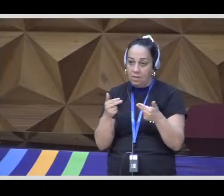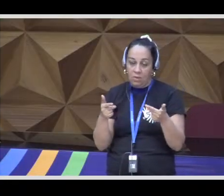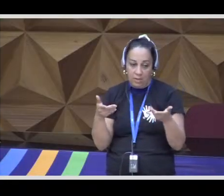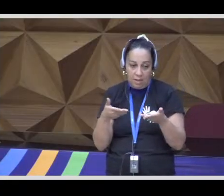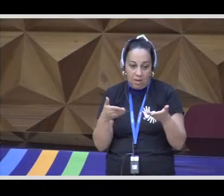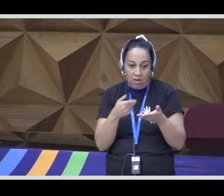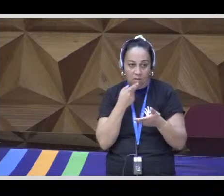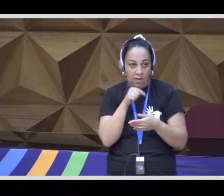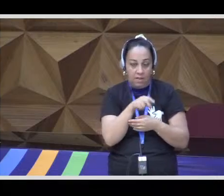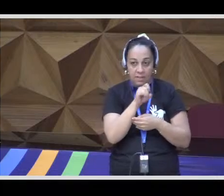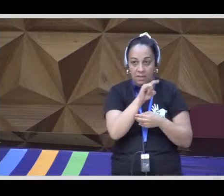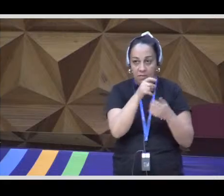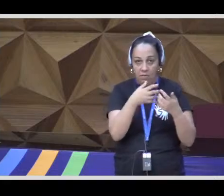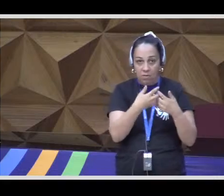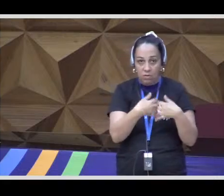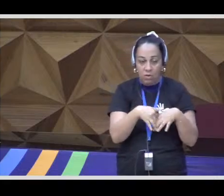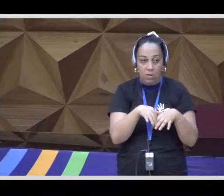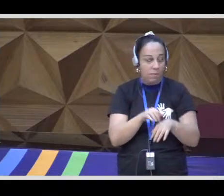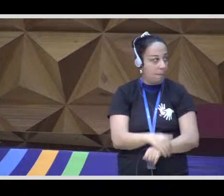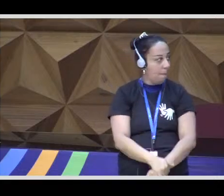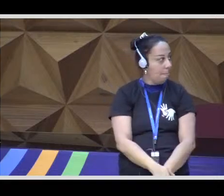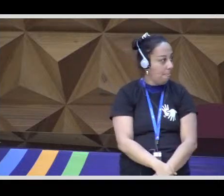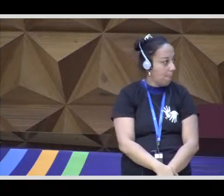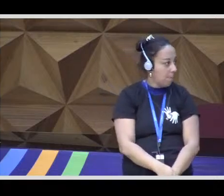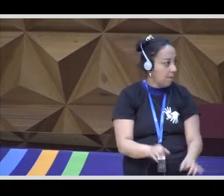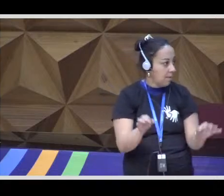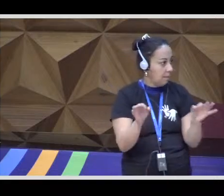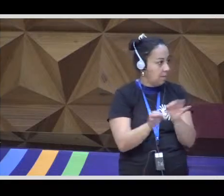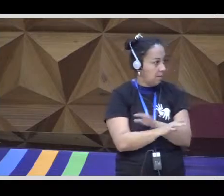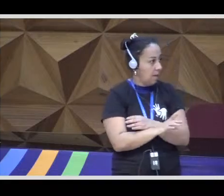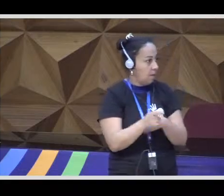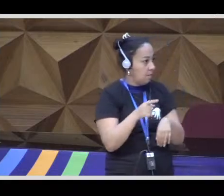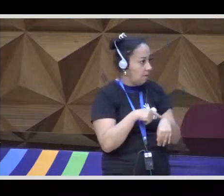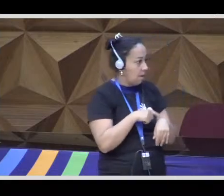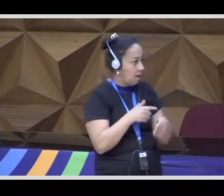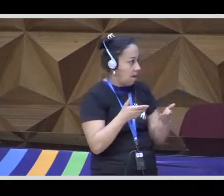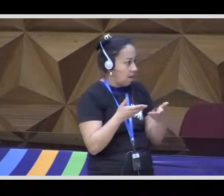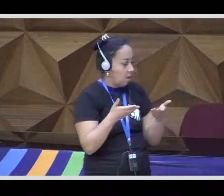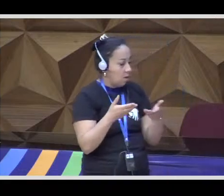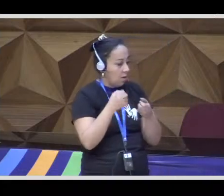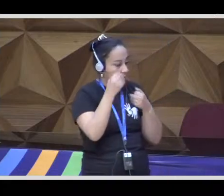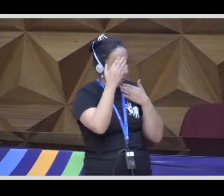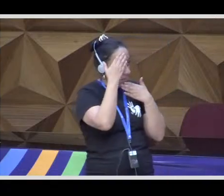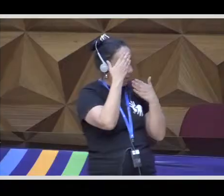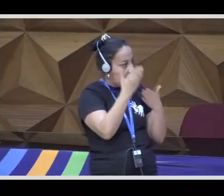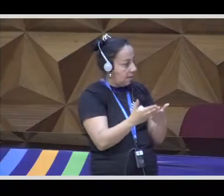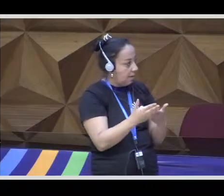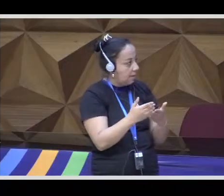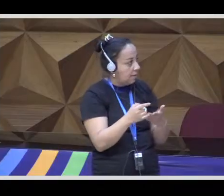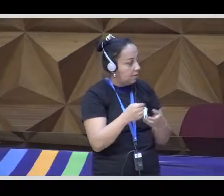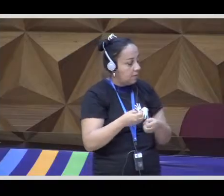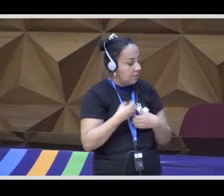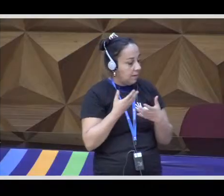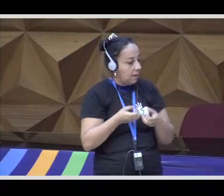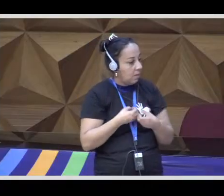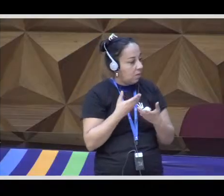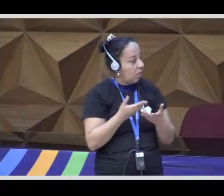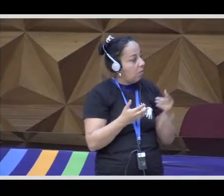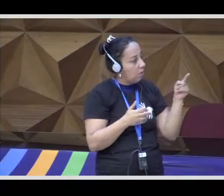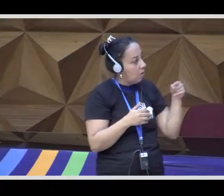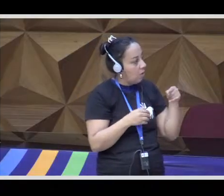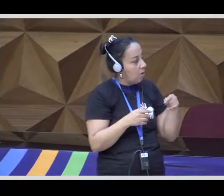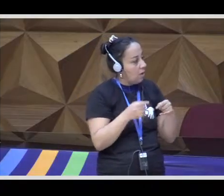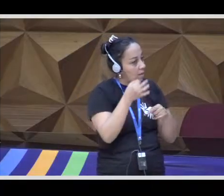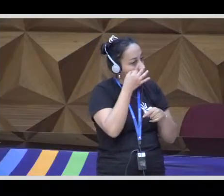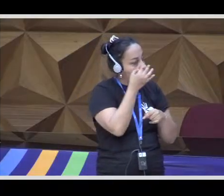Okay, we are right on time for thank you again, Steve. It's always inspiring to listen to you and let us to dream about a